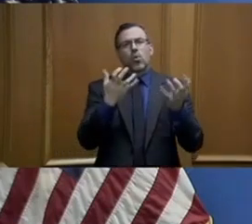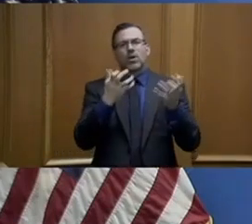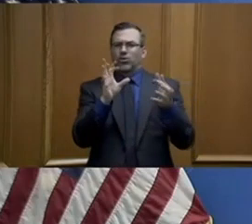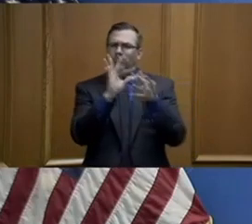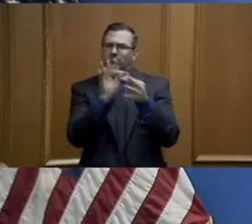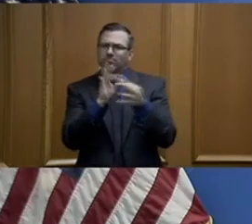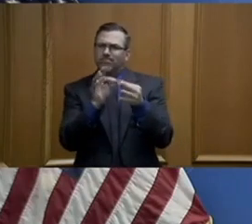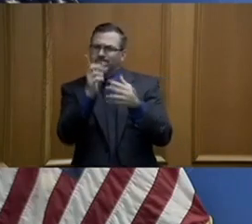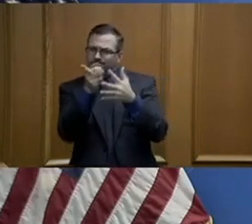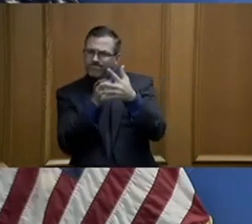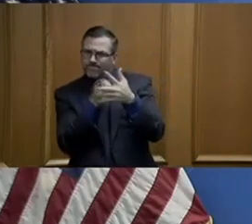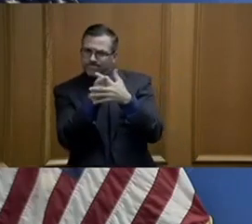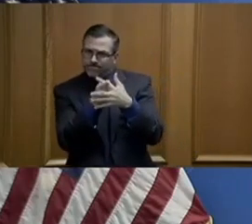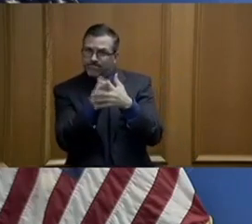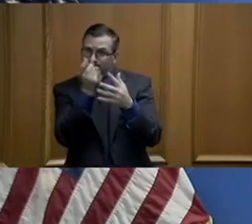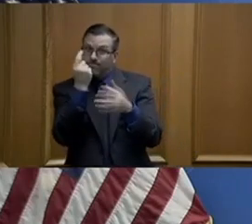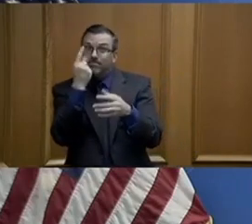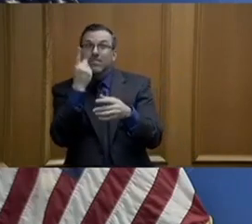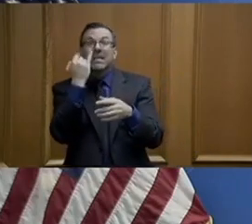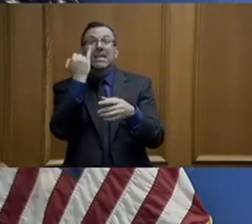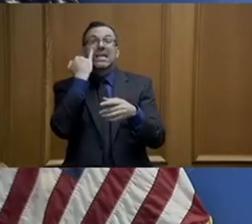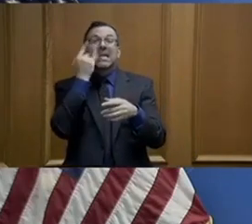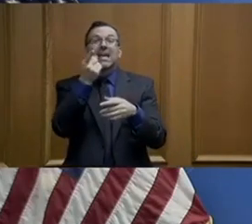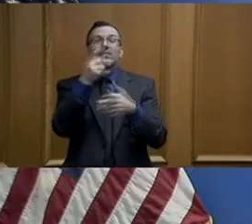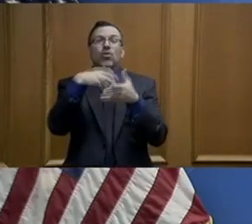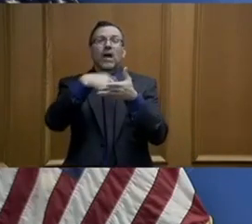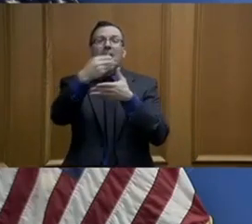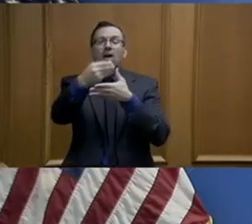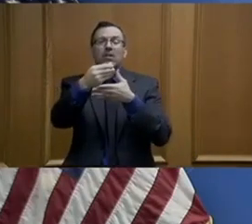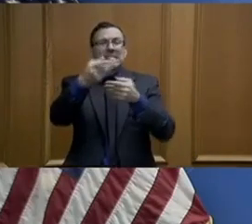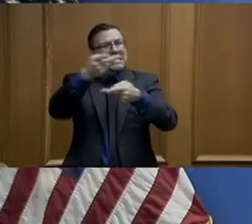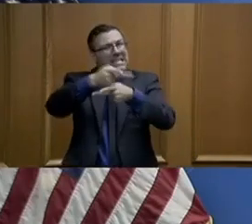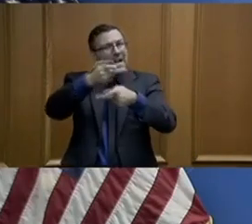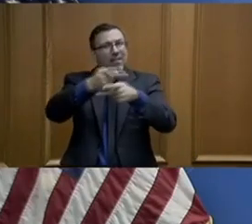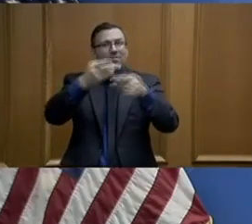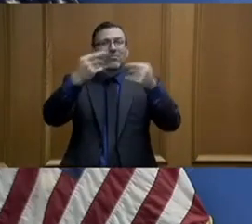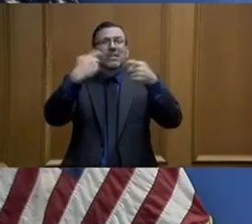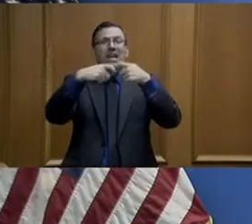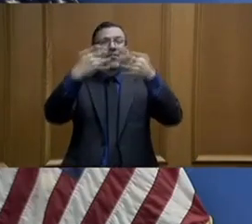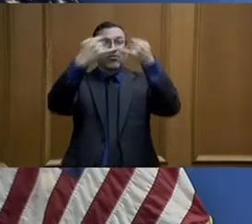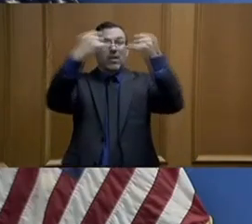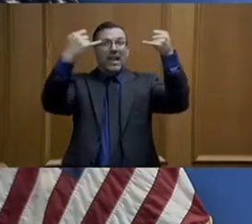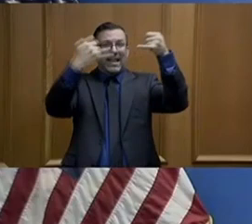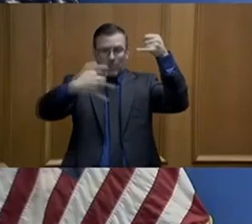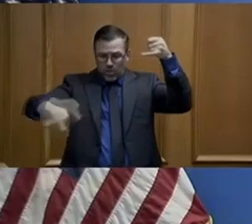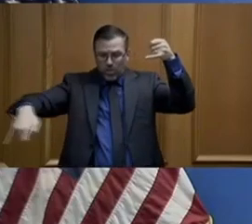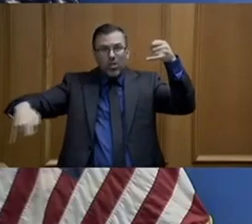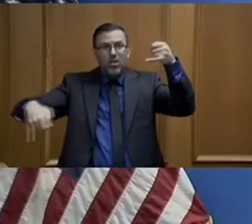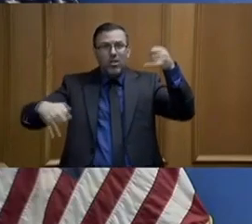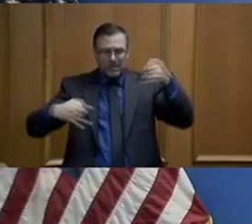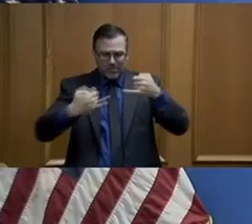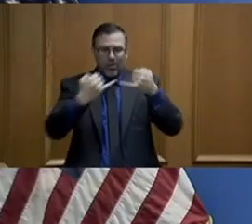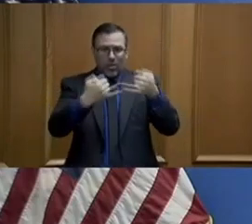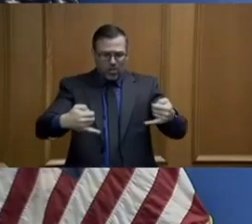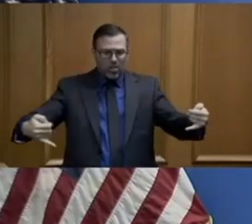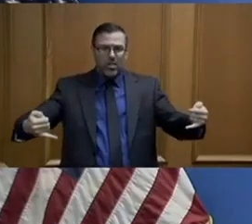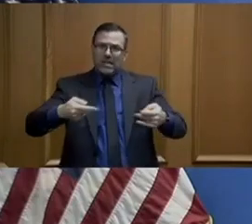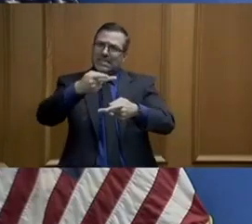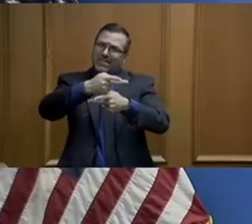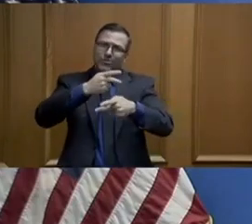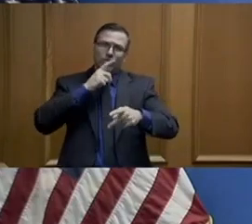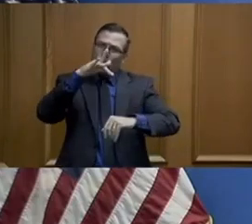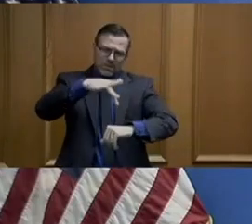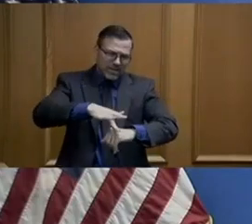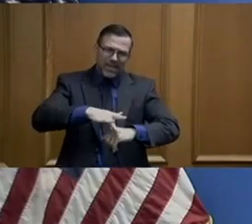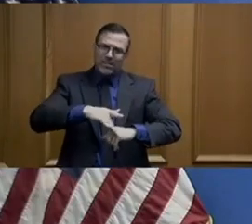we pass along is if you are out, please avoid power outages and lines across the way. Please